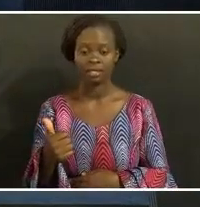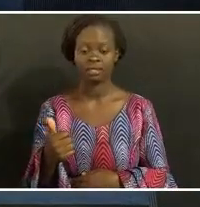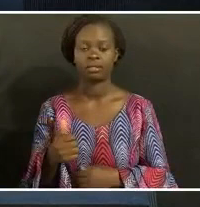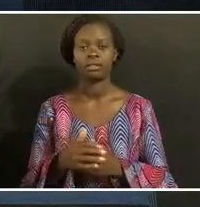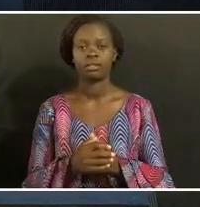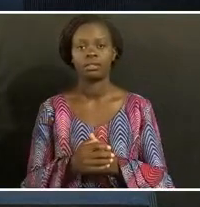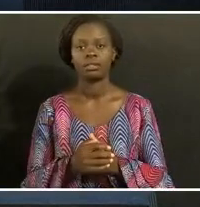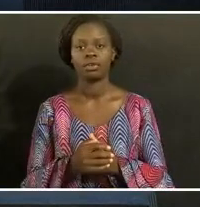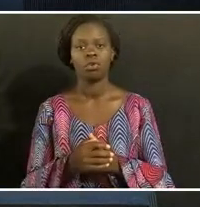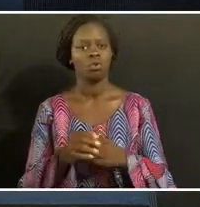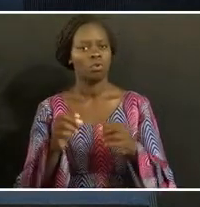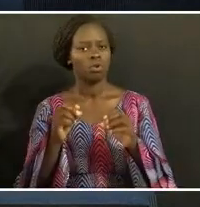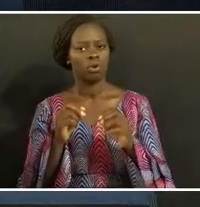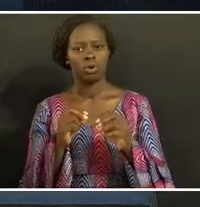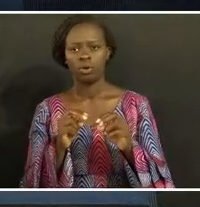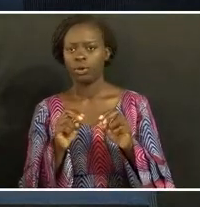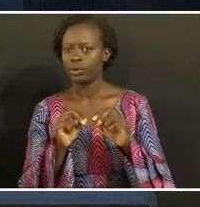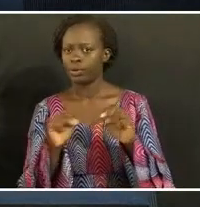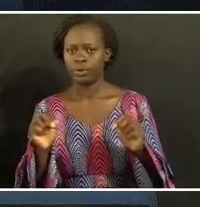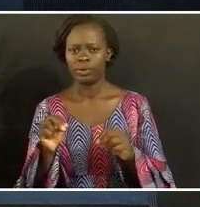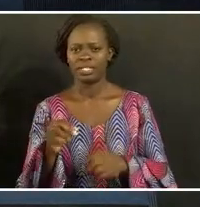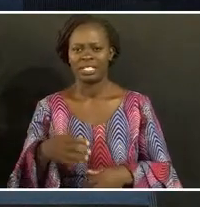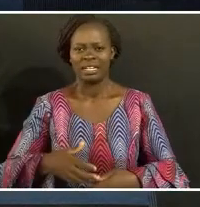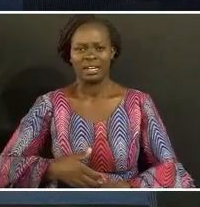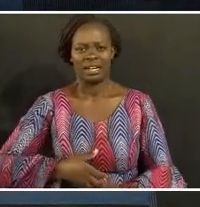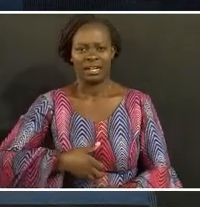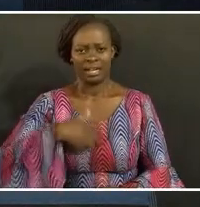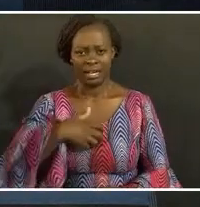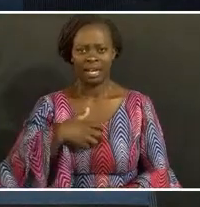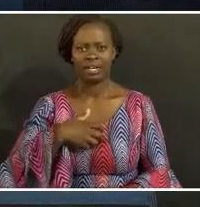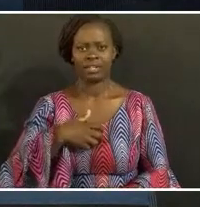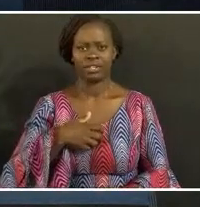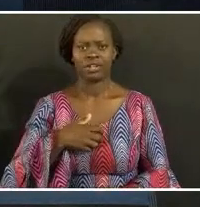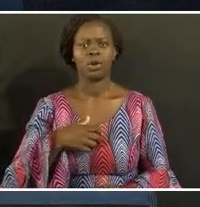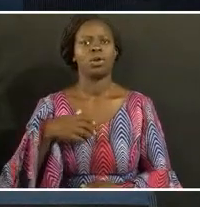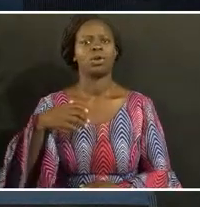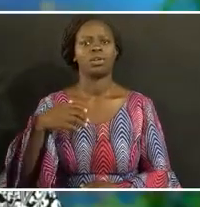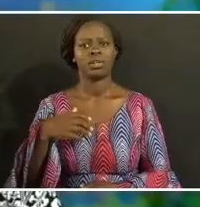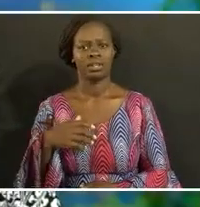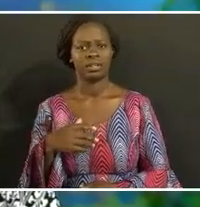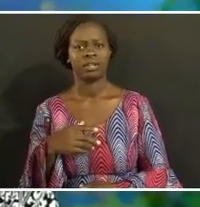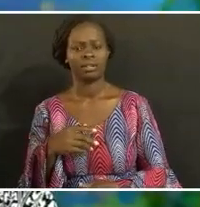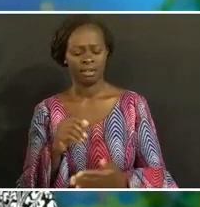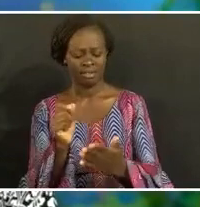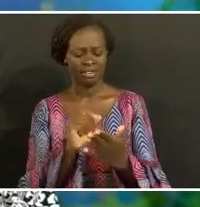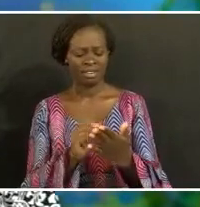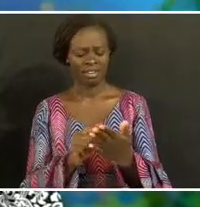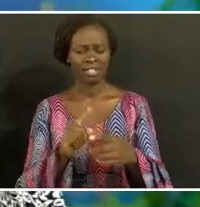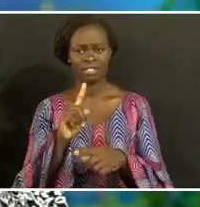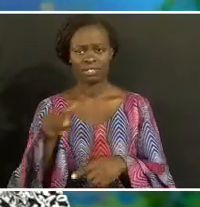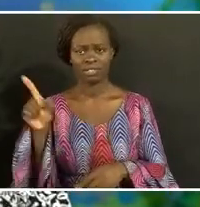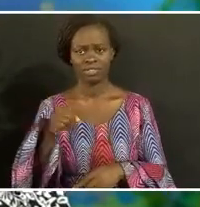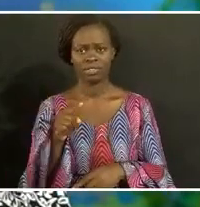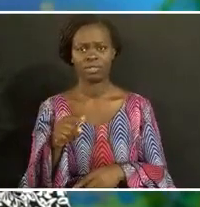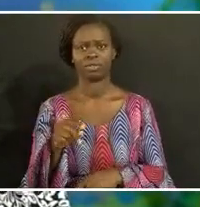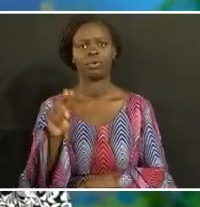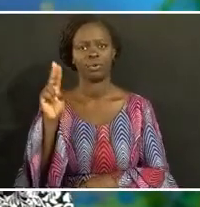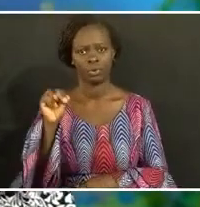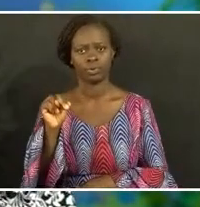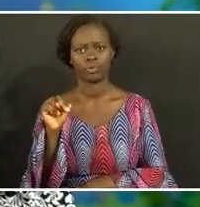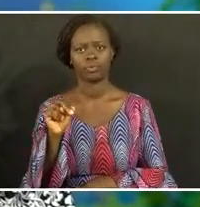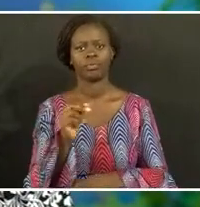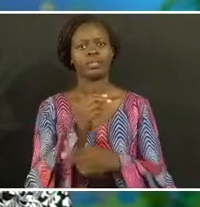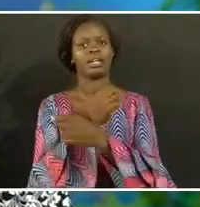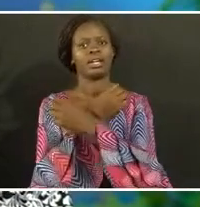self-seeking. It is not easily angered. It keeps all record of wrongs. Love